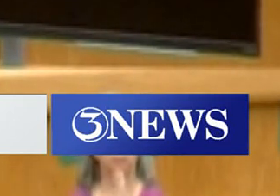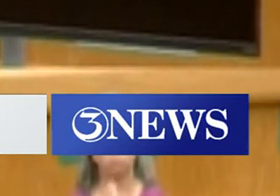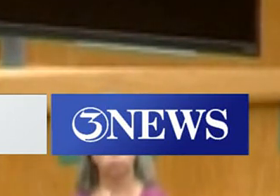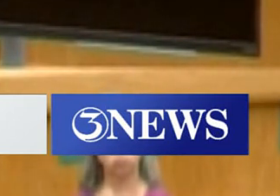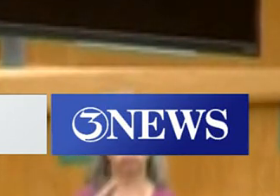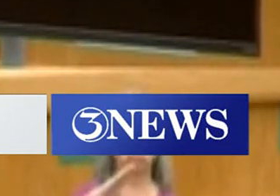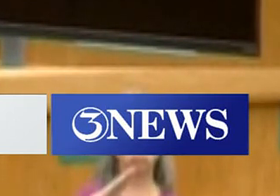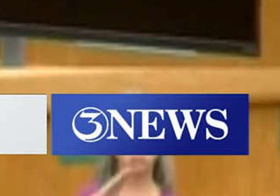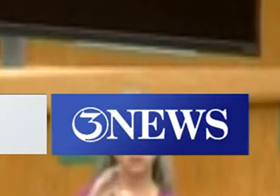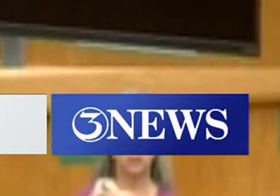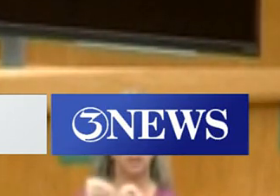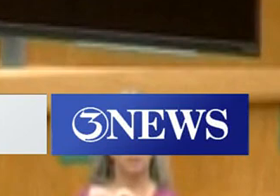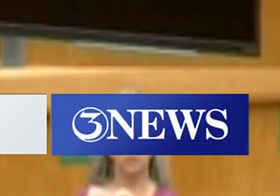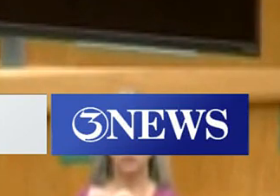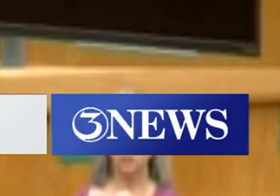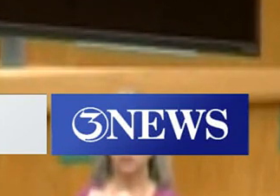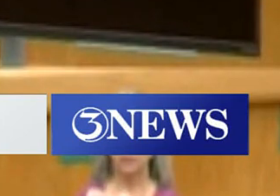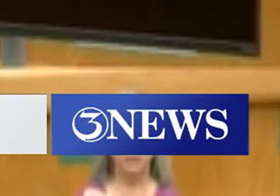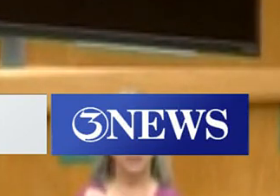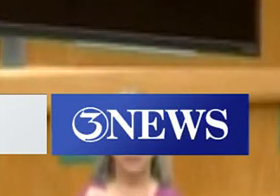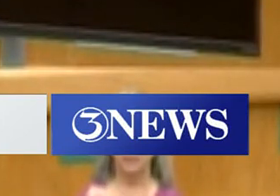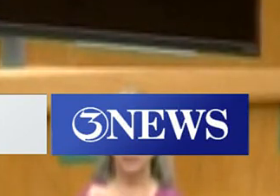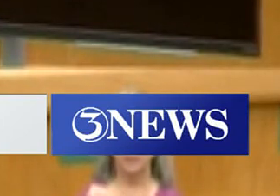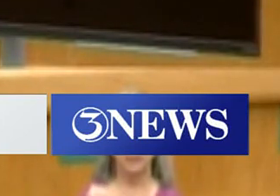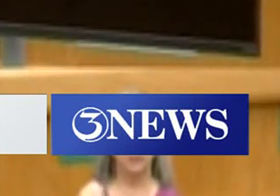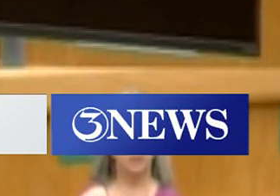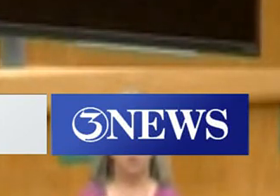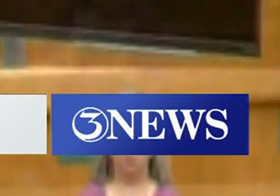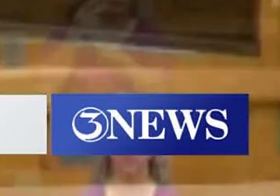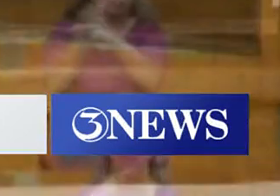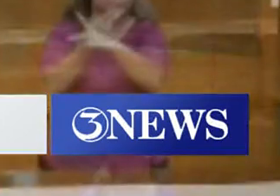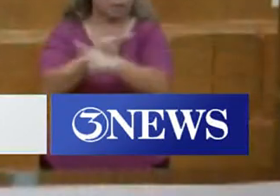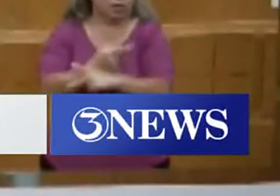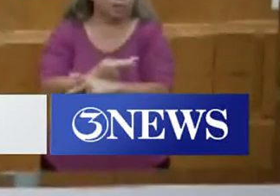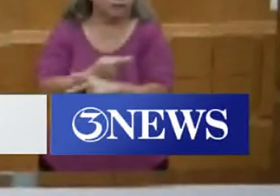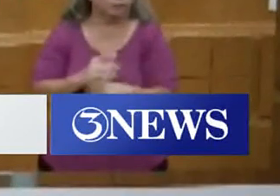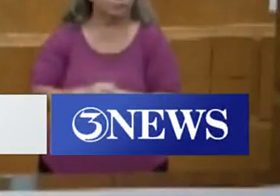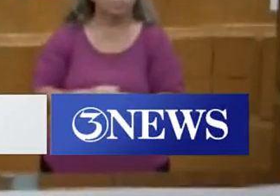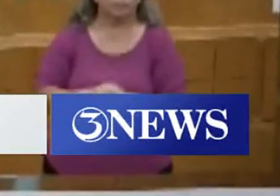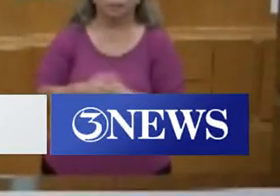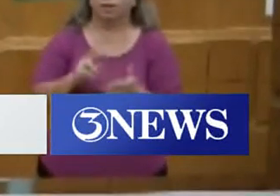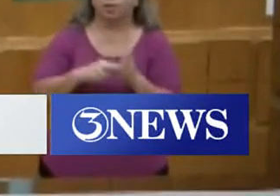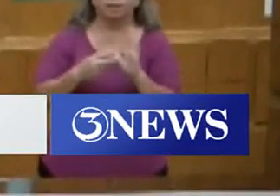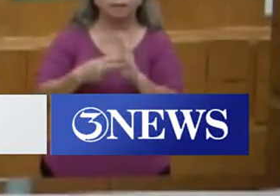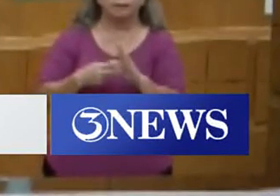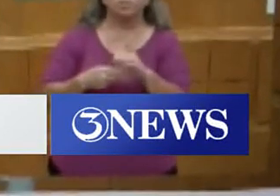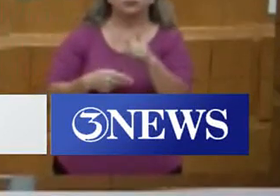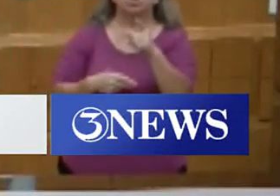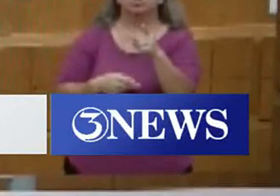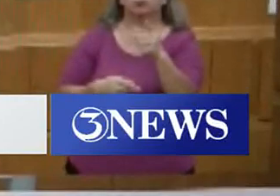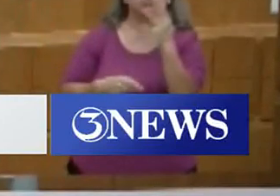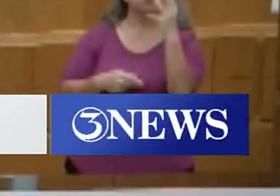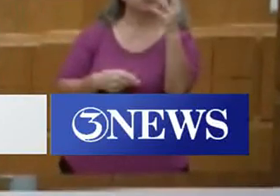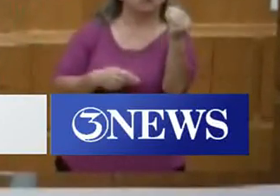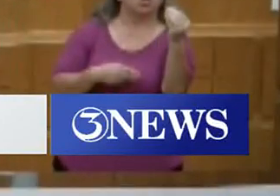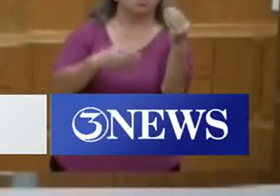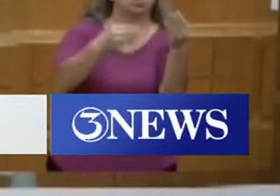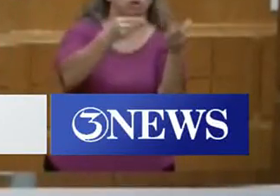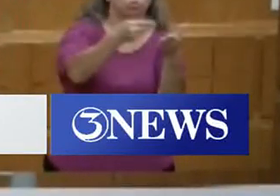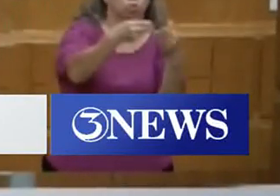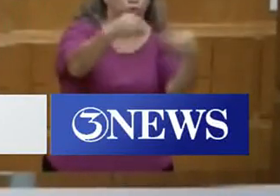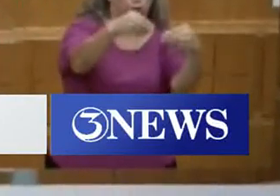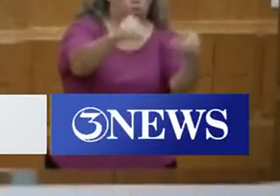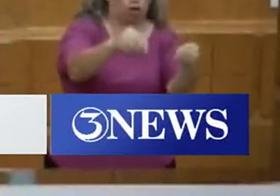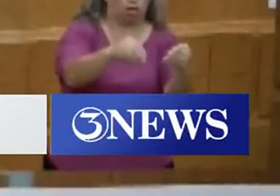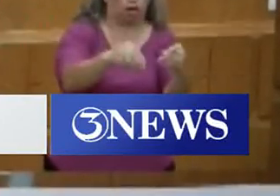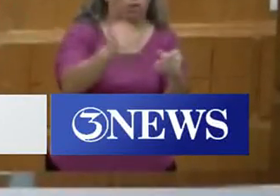really is not sustainable if you, the public, can't help us out. When you go to the store, if there's 25 to 50 people